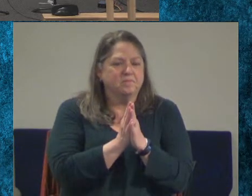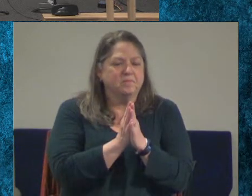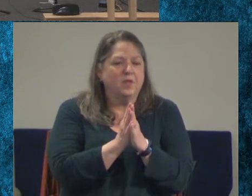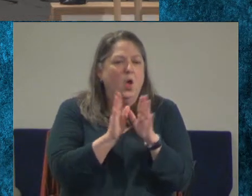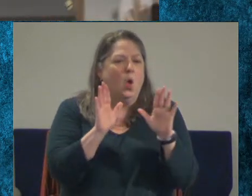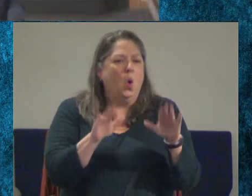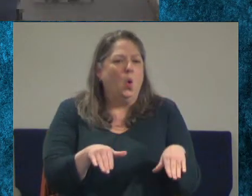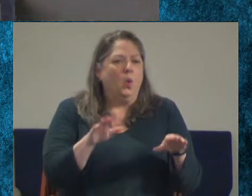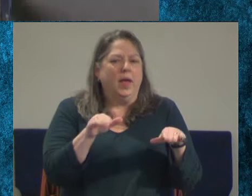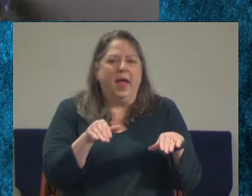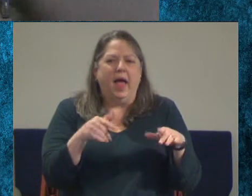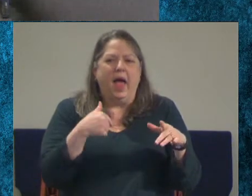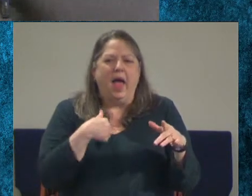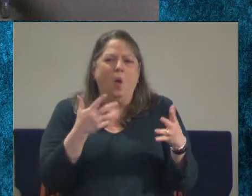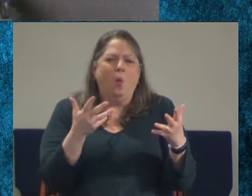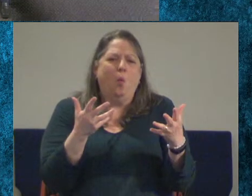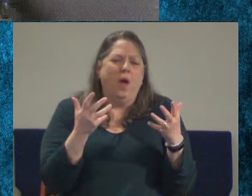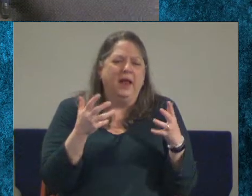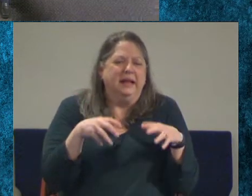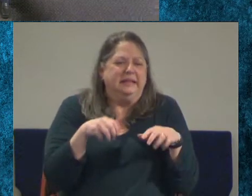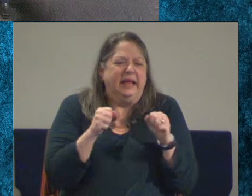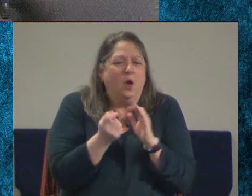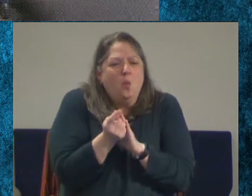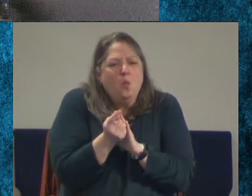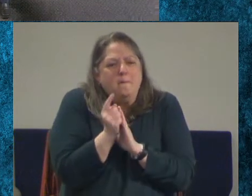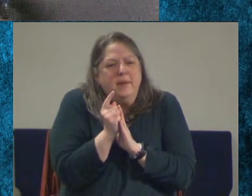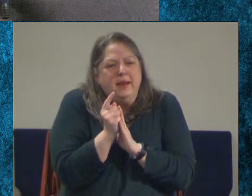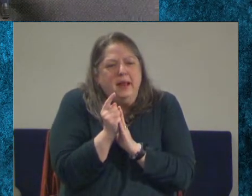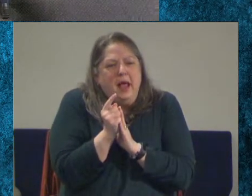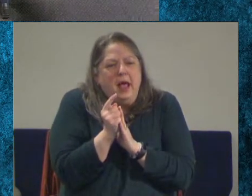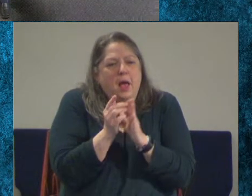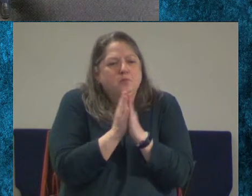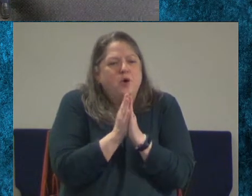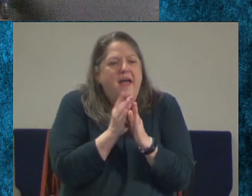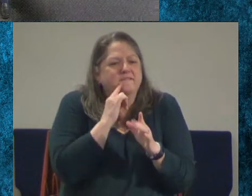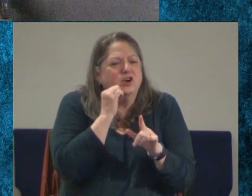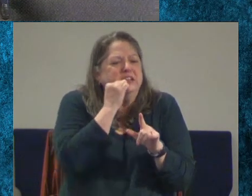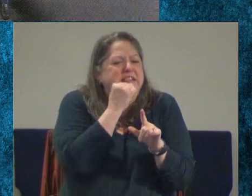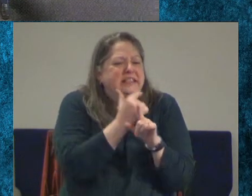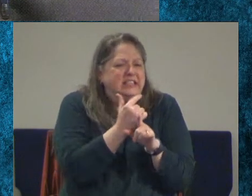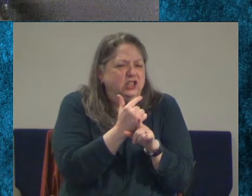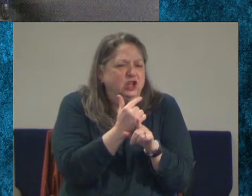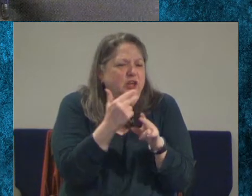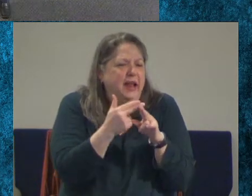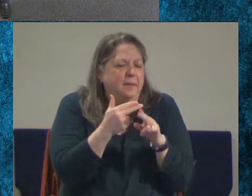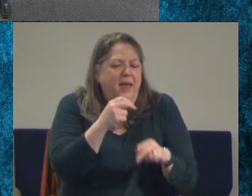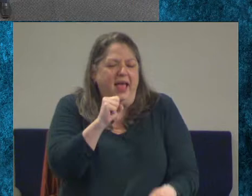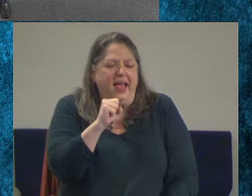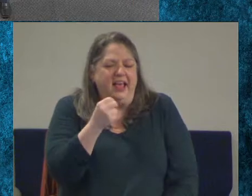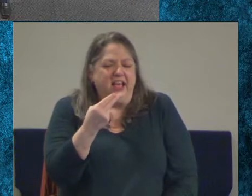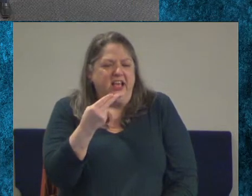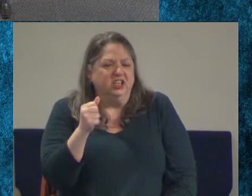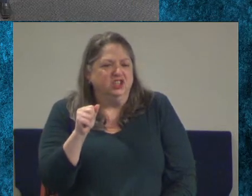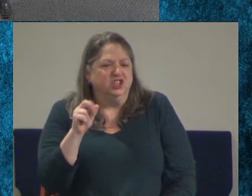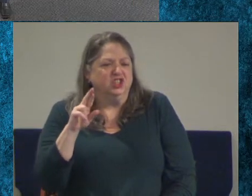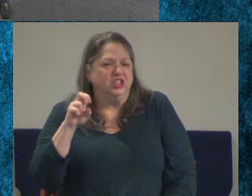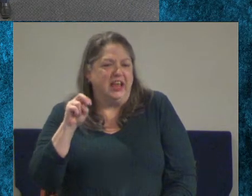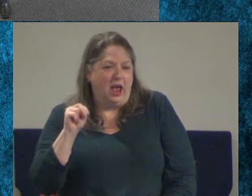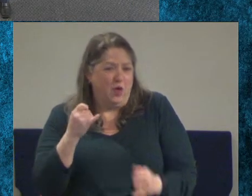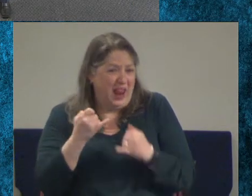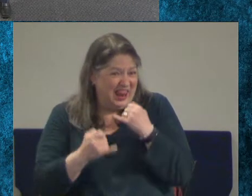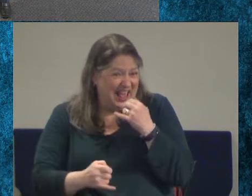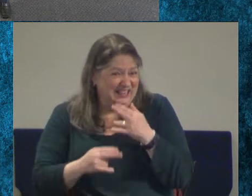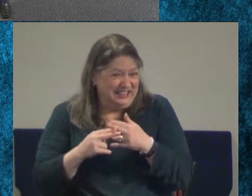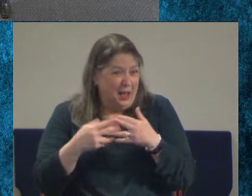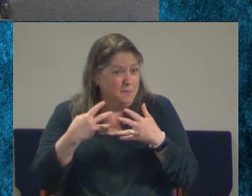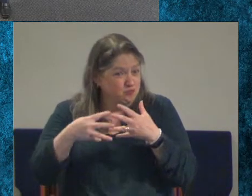I wanted someone to take a moment and pray for our sister Sharon. Hasn't been well. I just want someone, if you would just lift her up,